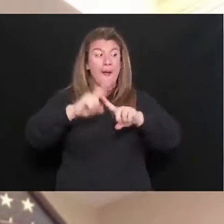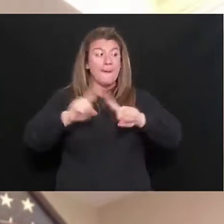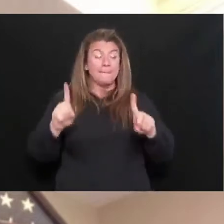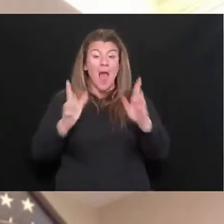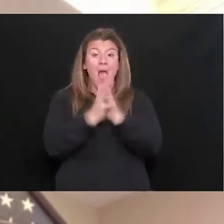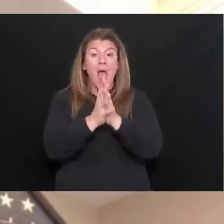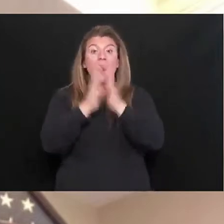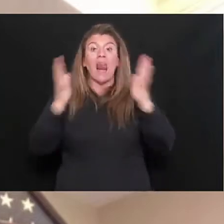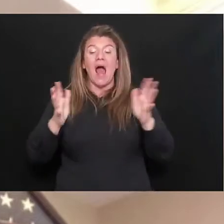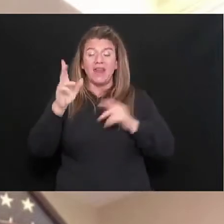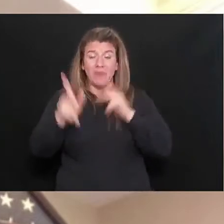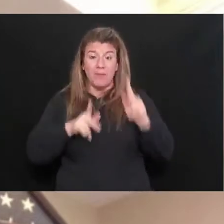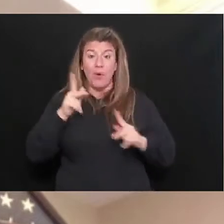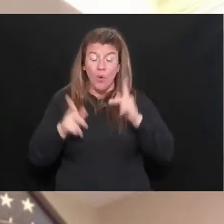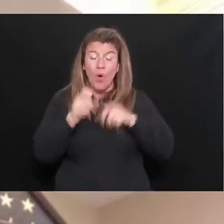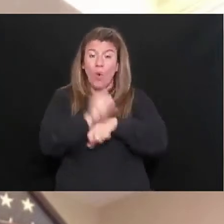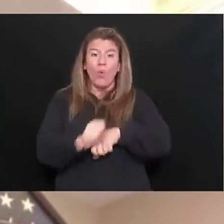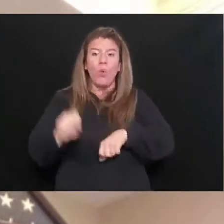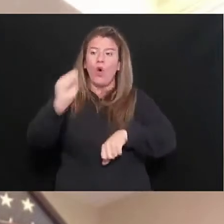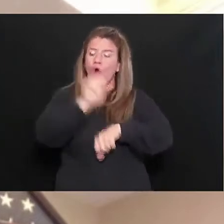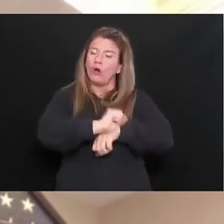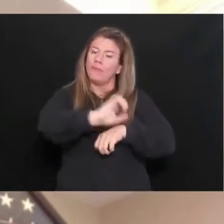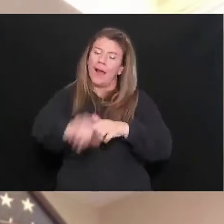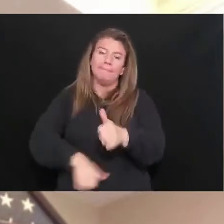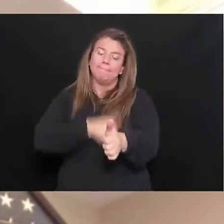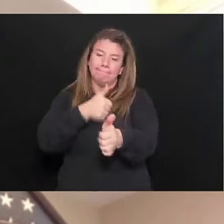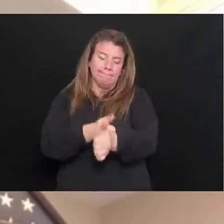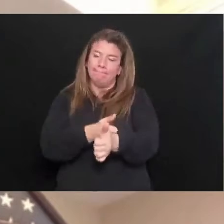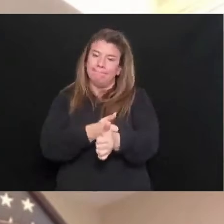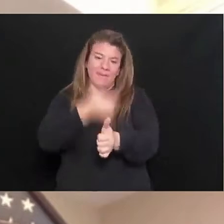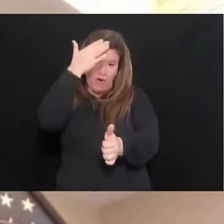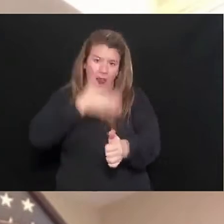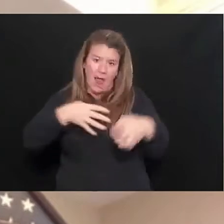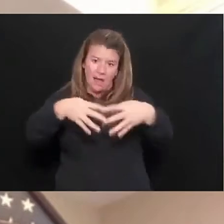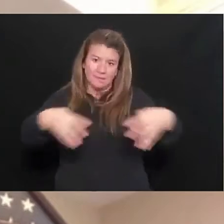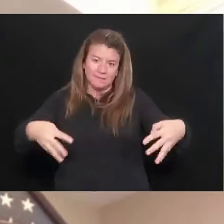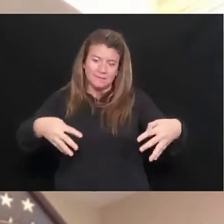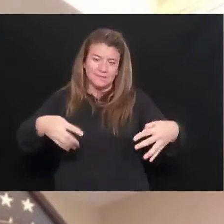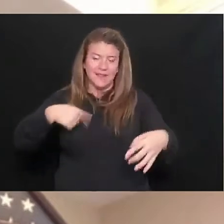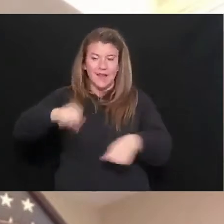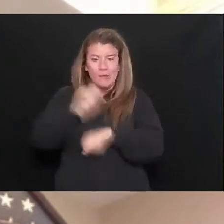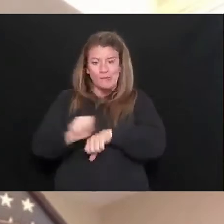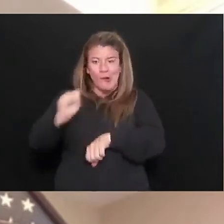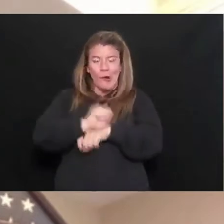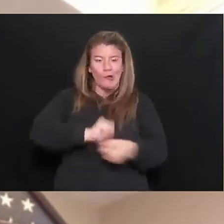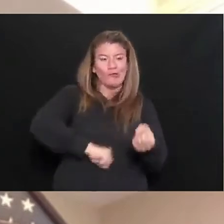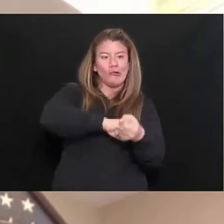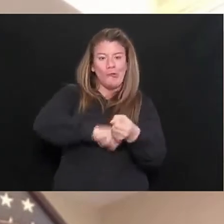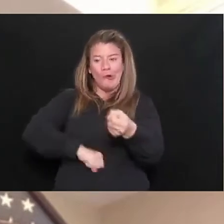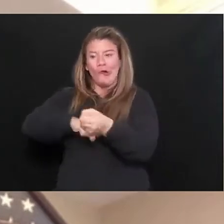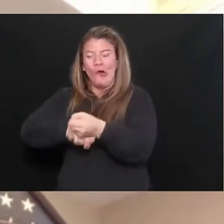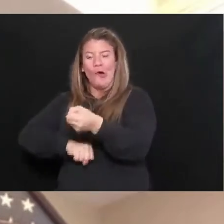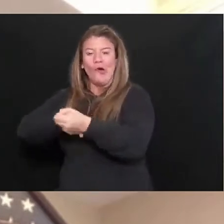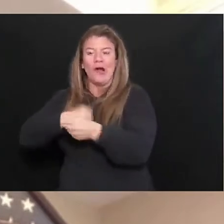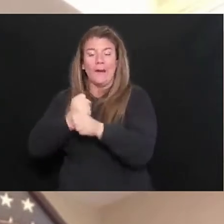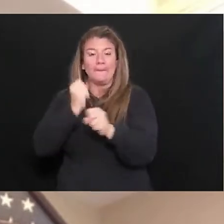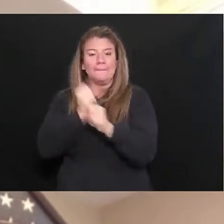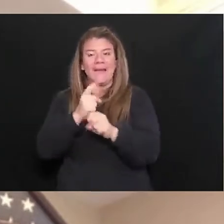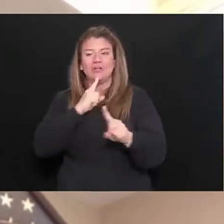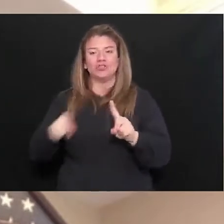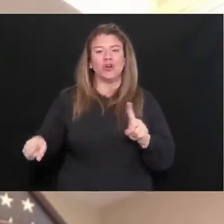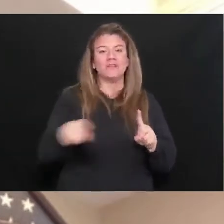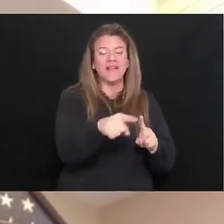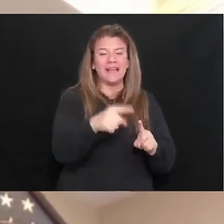people work behind the scenes every day to make sure that those shots are in the